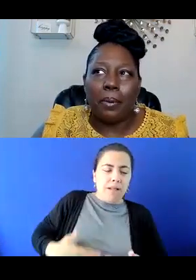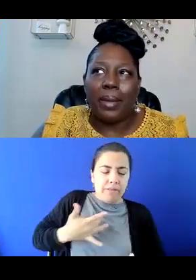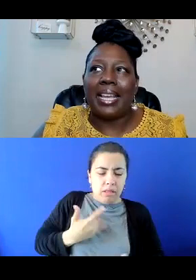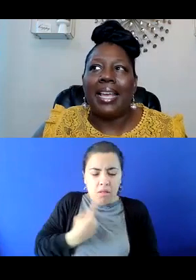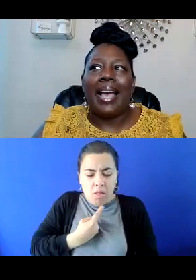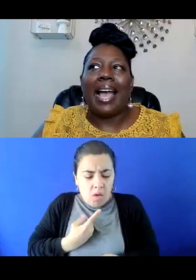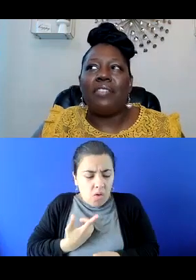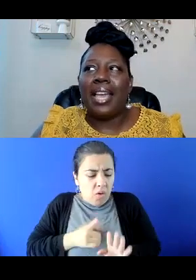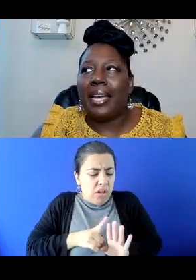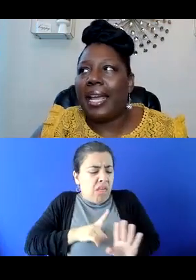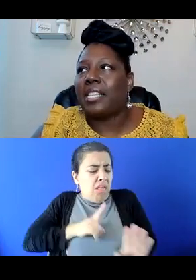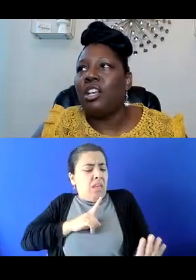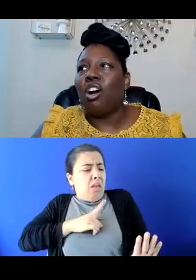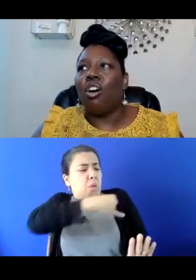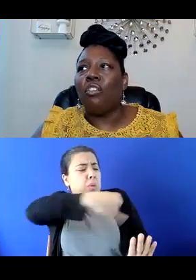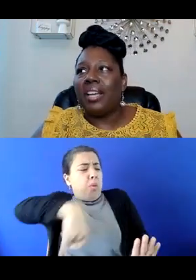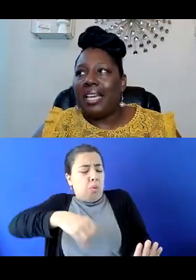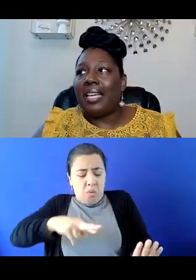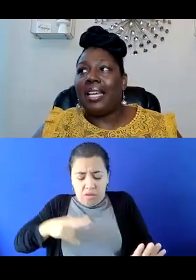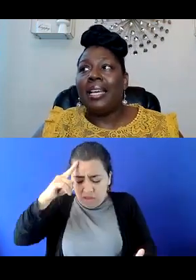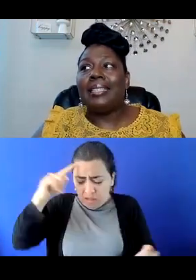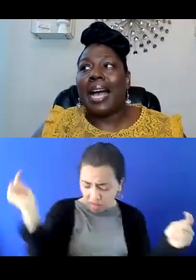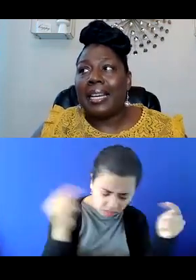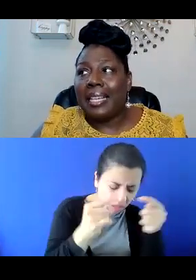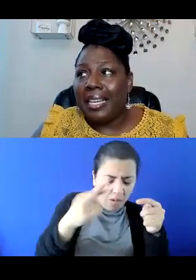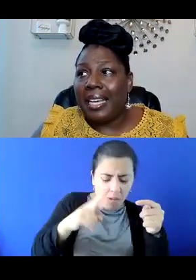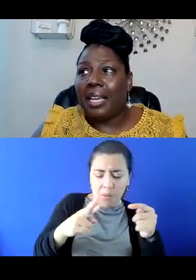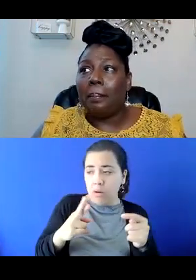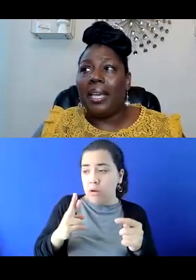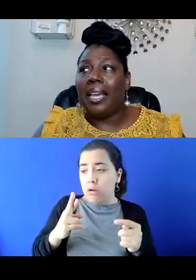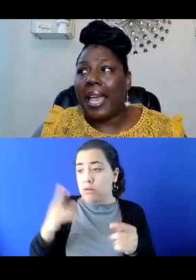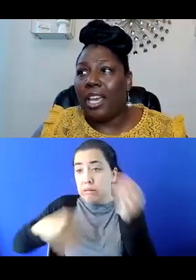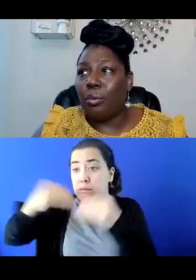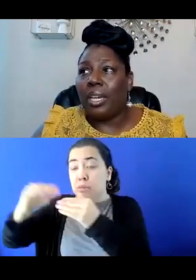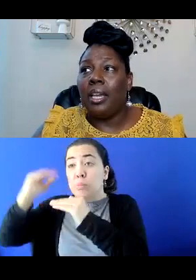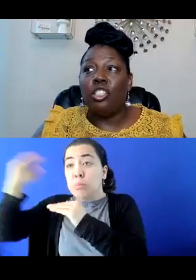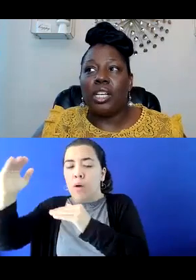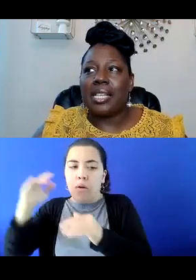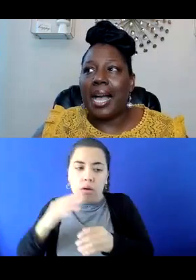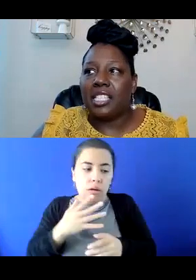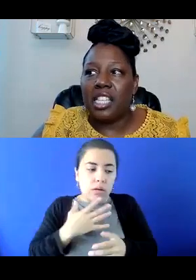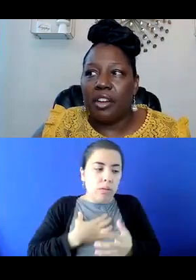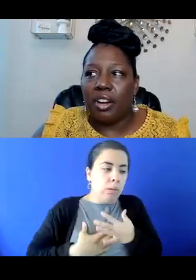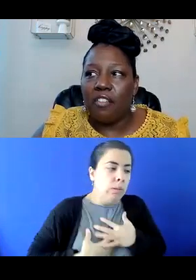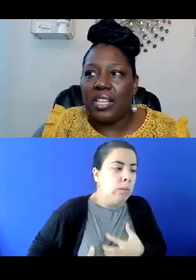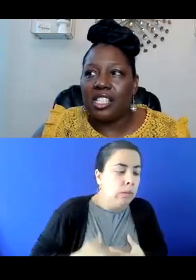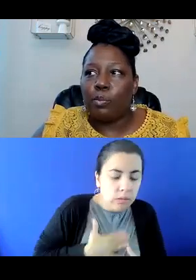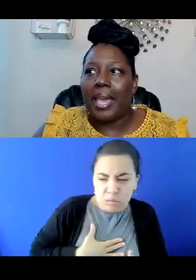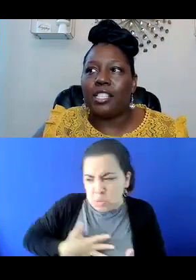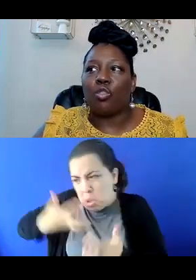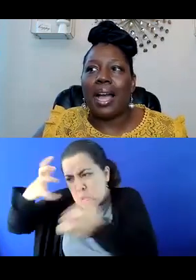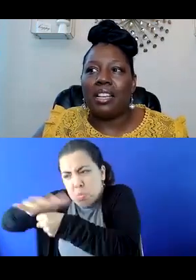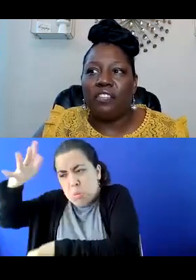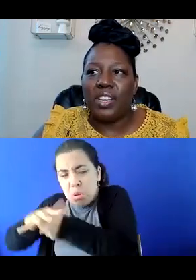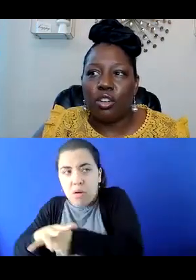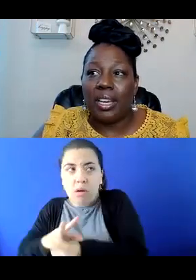and separated, having headaches, overeating, not eating, being angry, just kind of staring off into